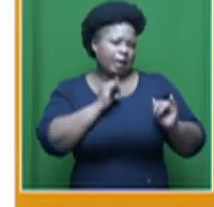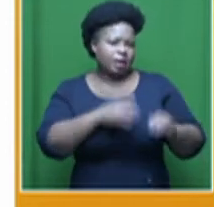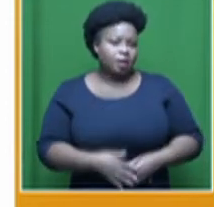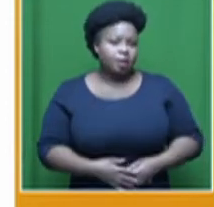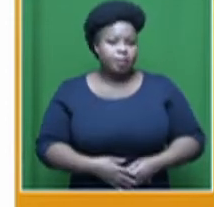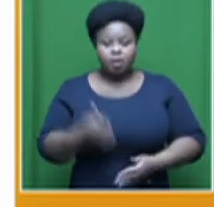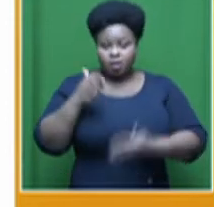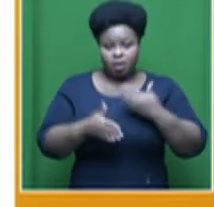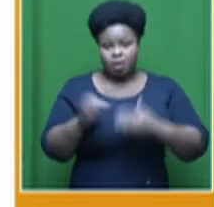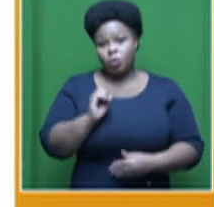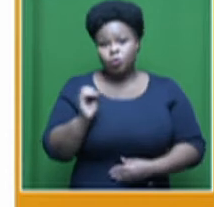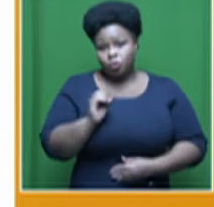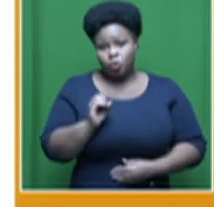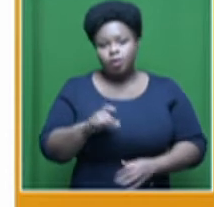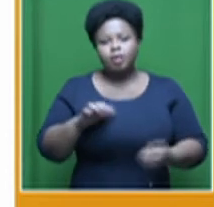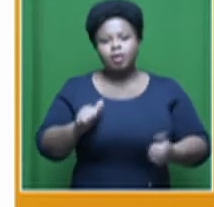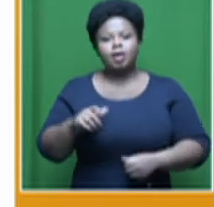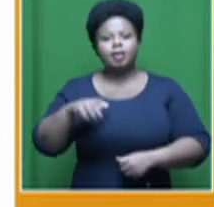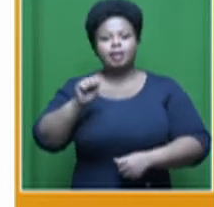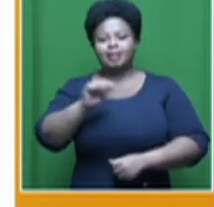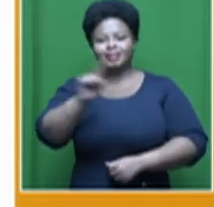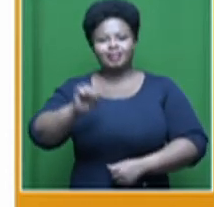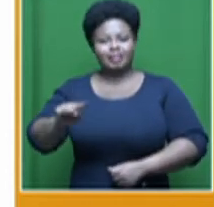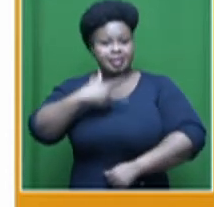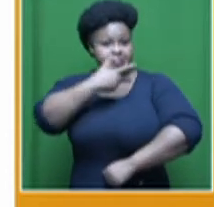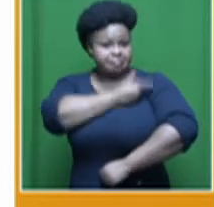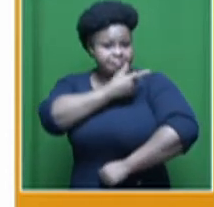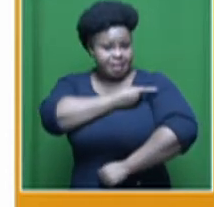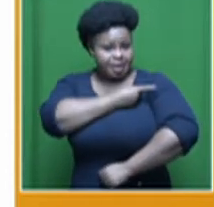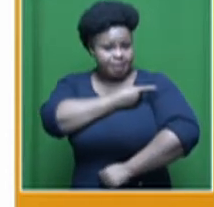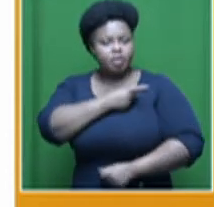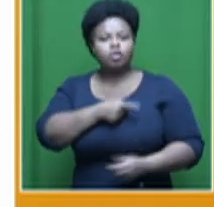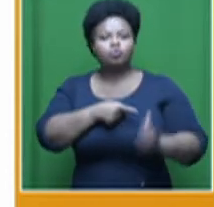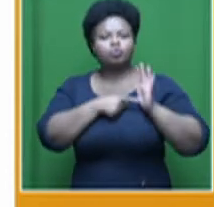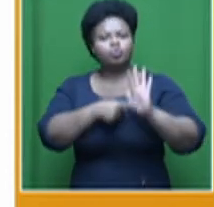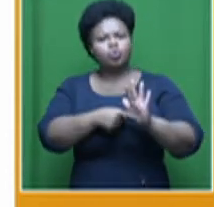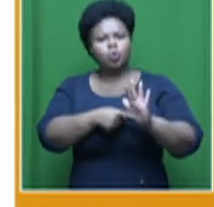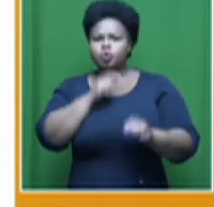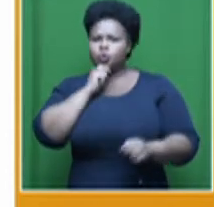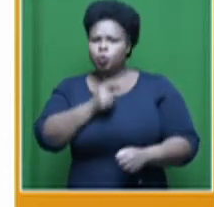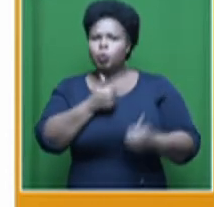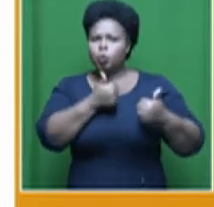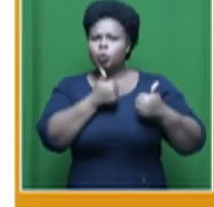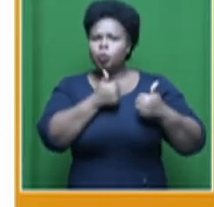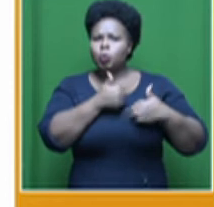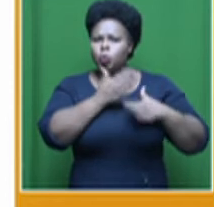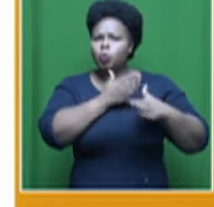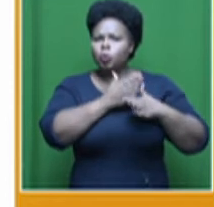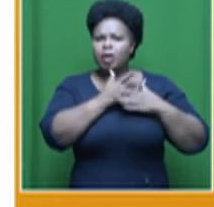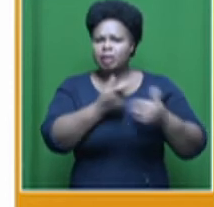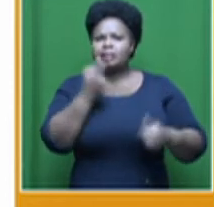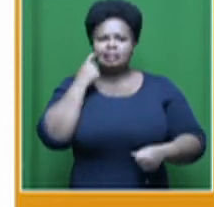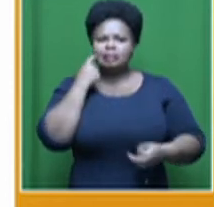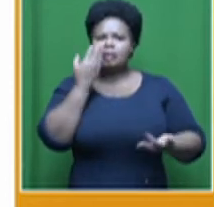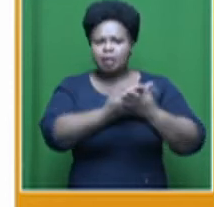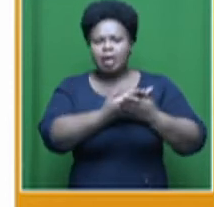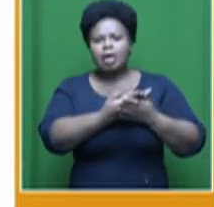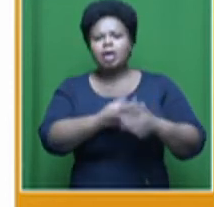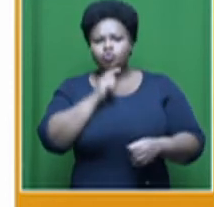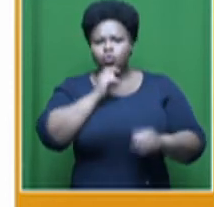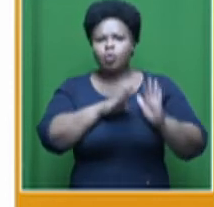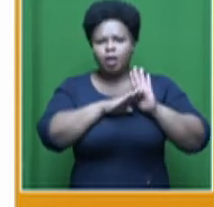of October, the Astrazeneca vaccine in this instance was showing tremendous potential in terms of reducing even mild